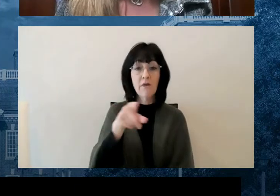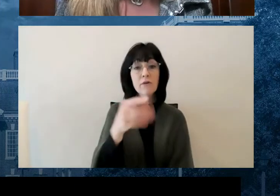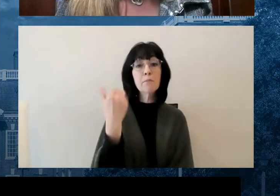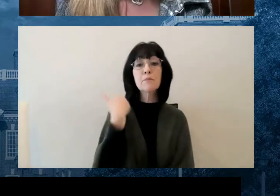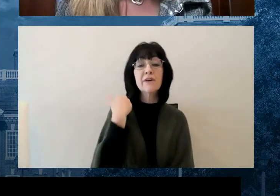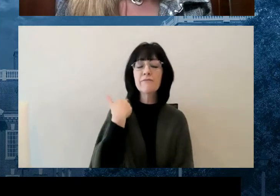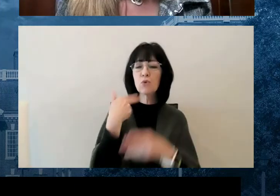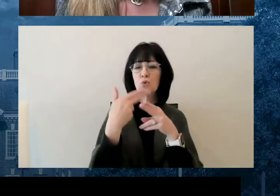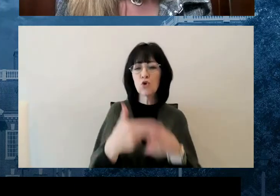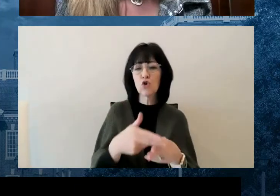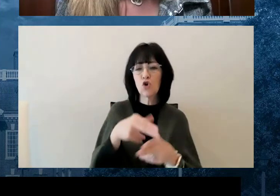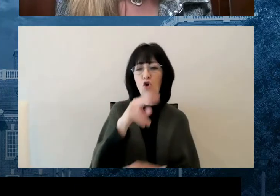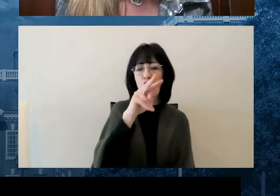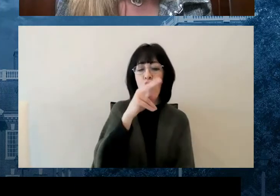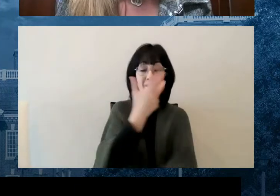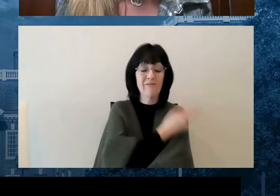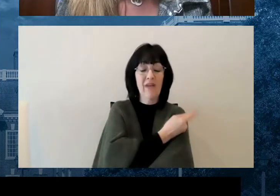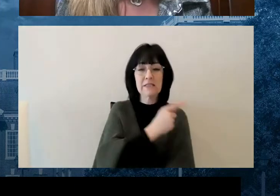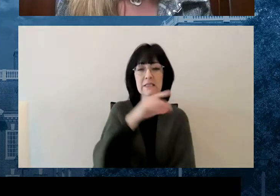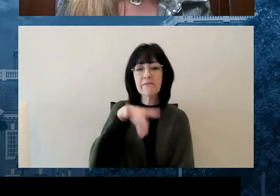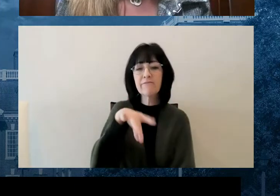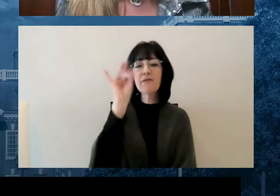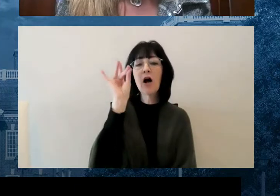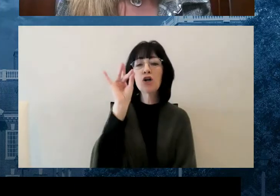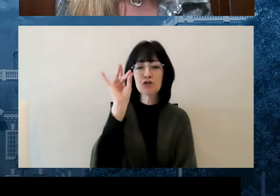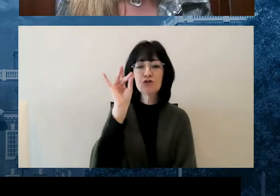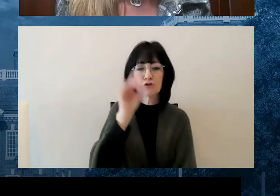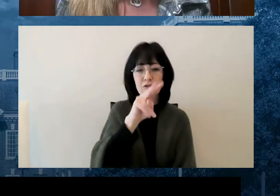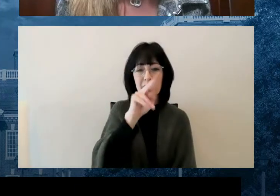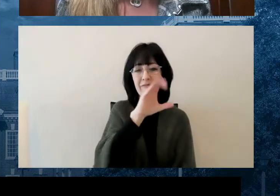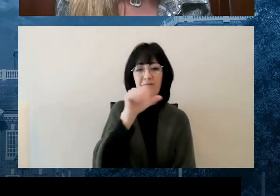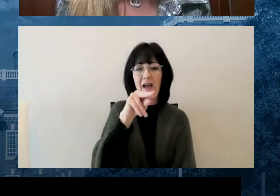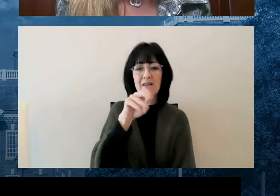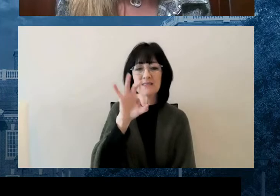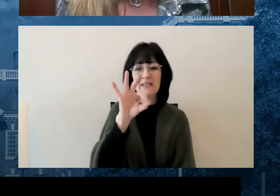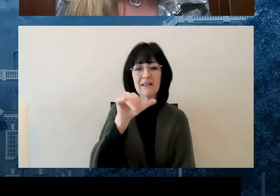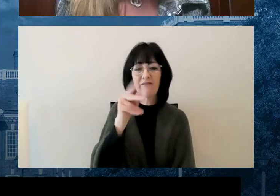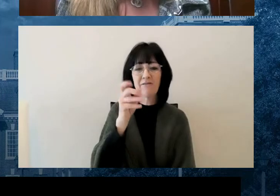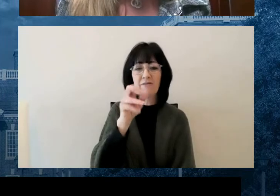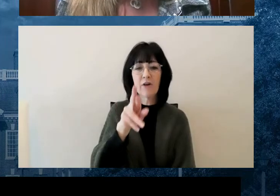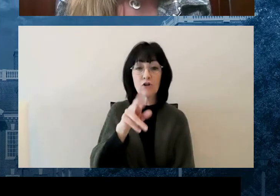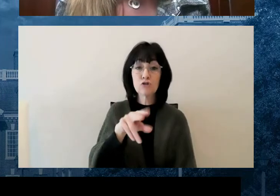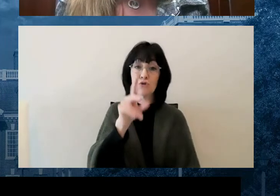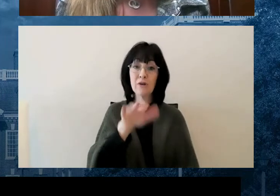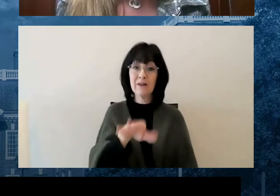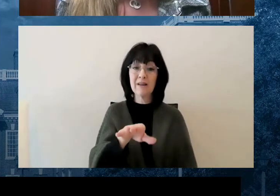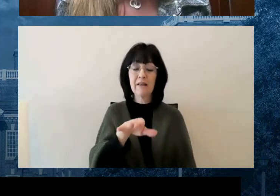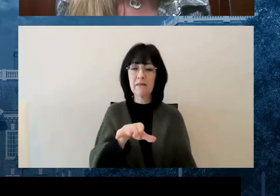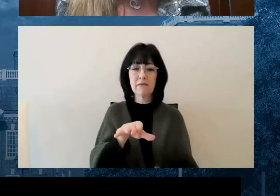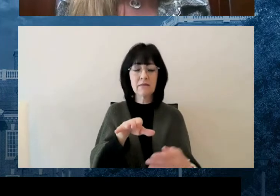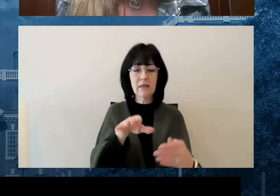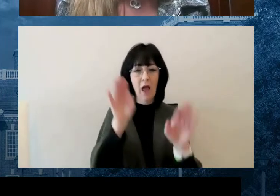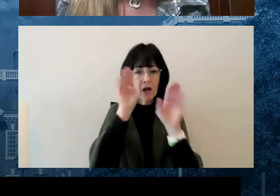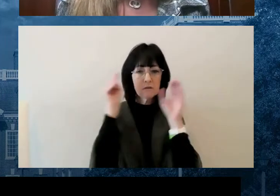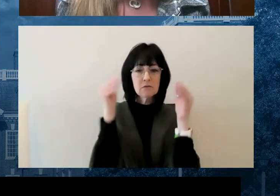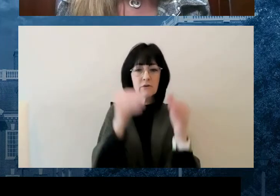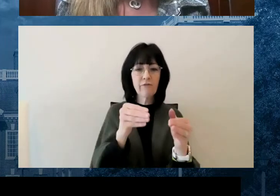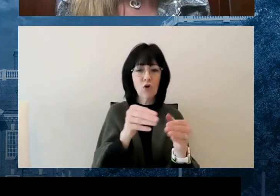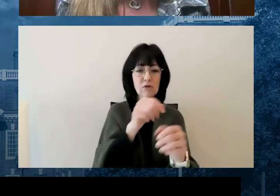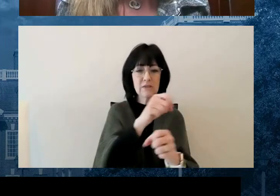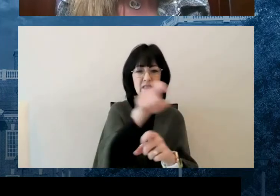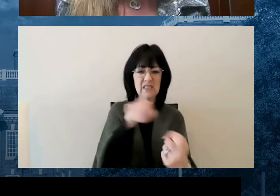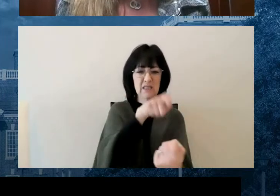the availability of vaccine at pharmacies and medical providers in a chosen area based on the supply being reported to the